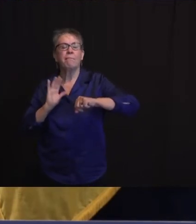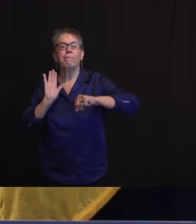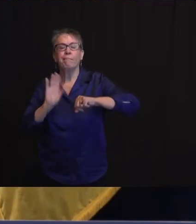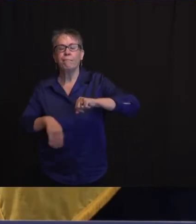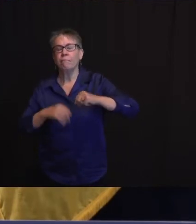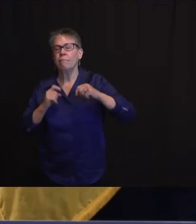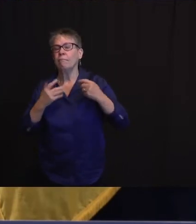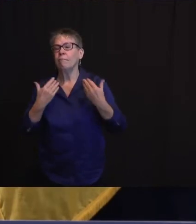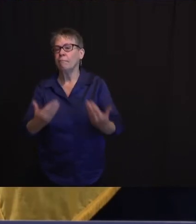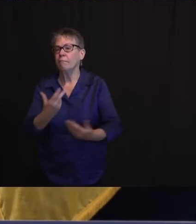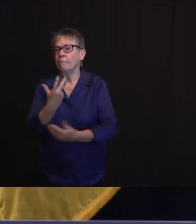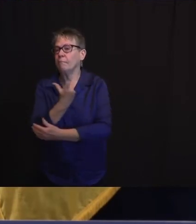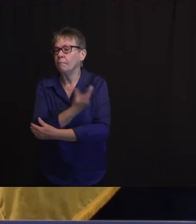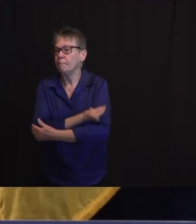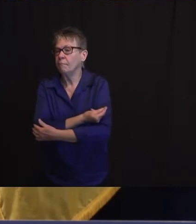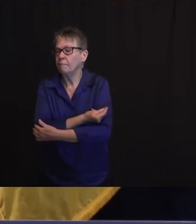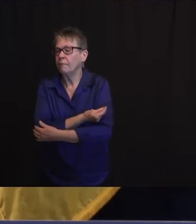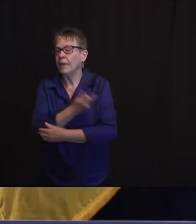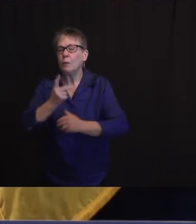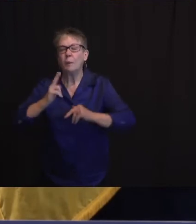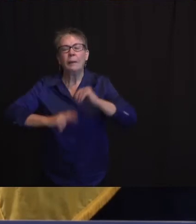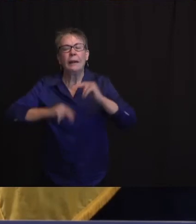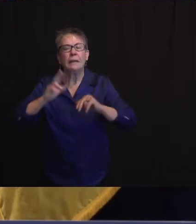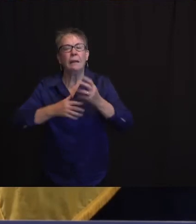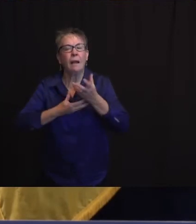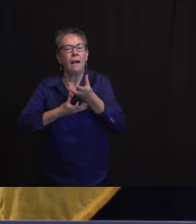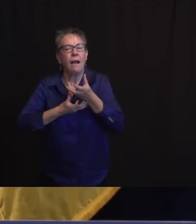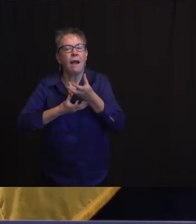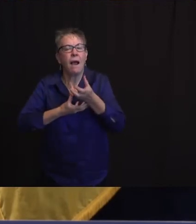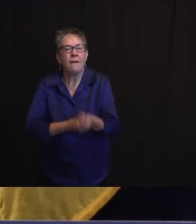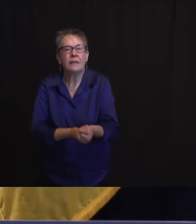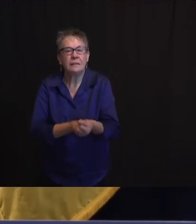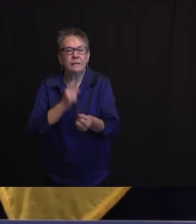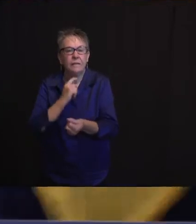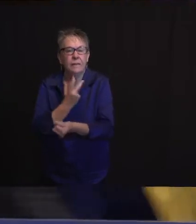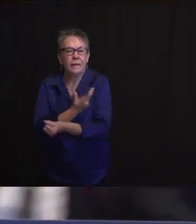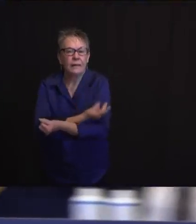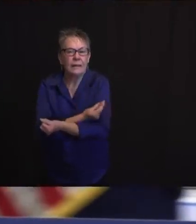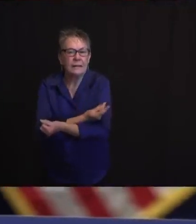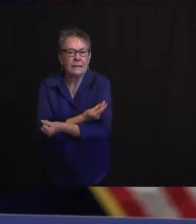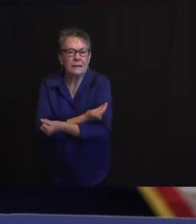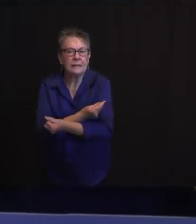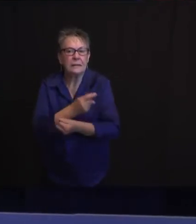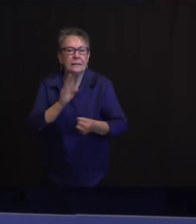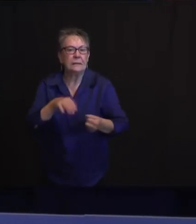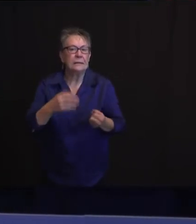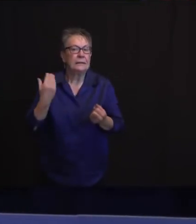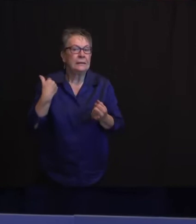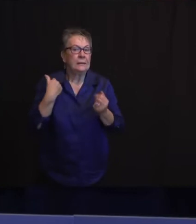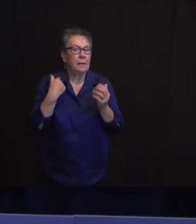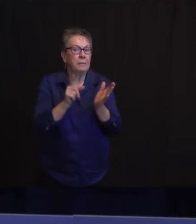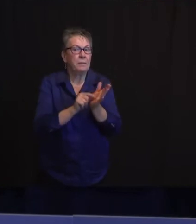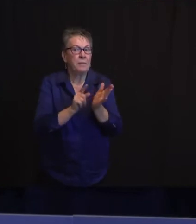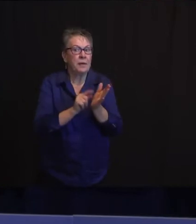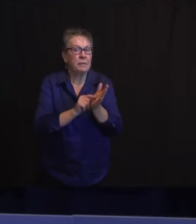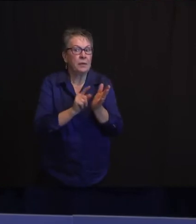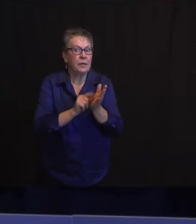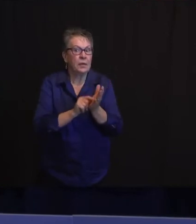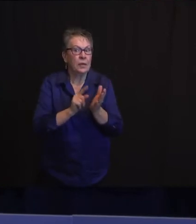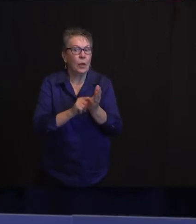confidence, especially for a healthcare professional. Judy's got a piece of paper. Hold on. We did a pulse survey